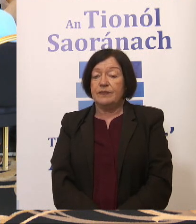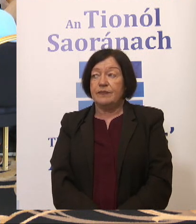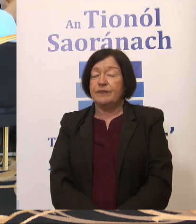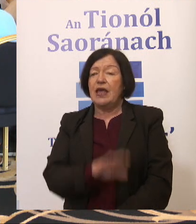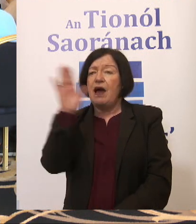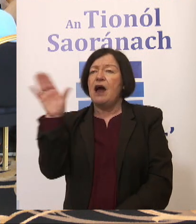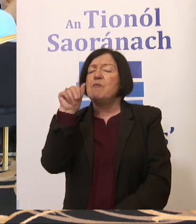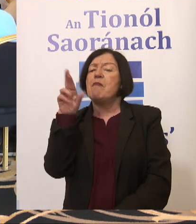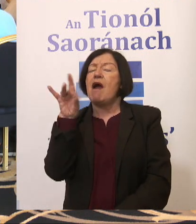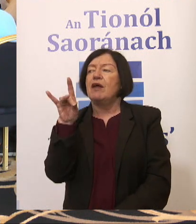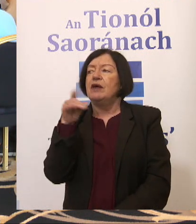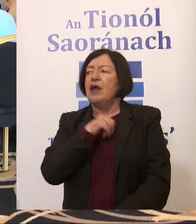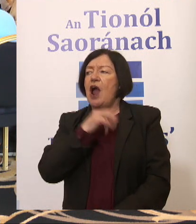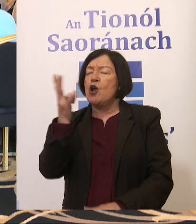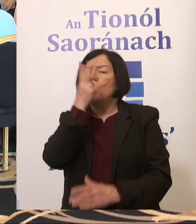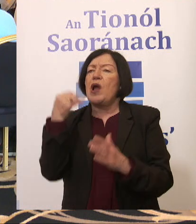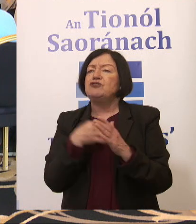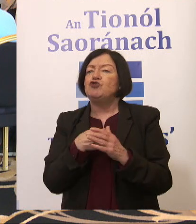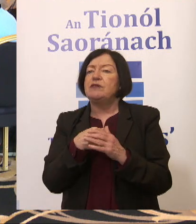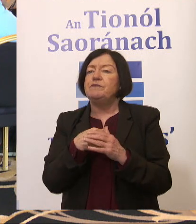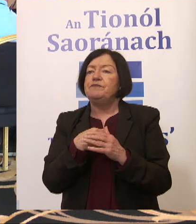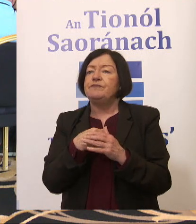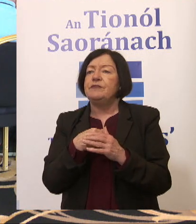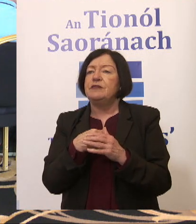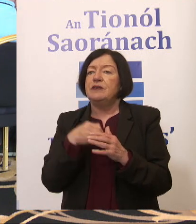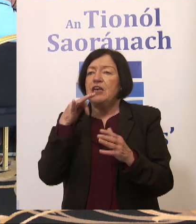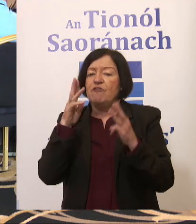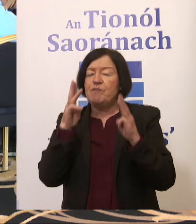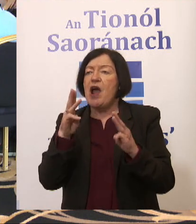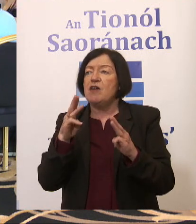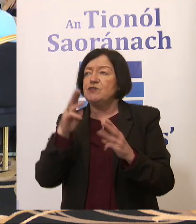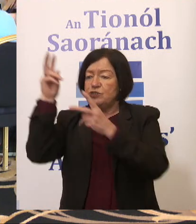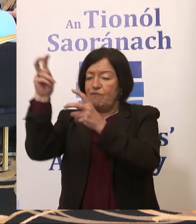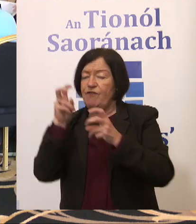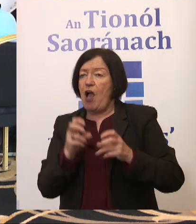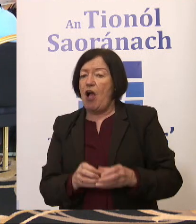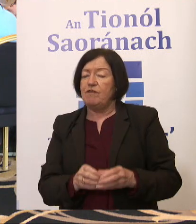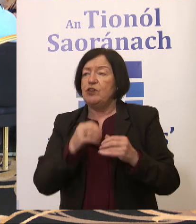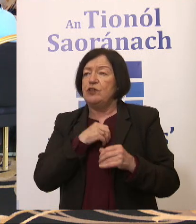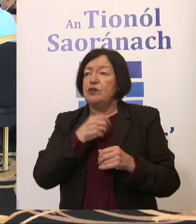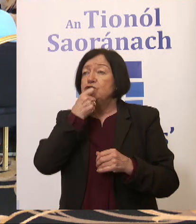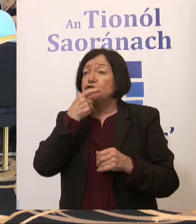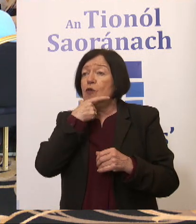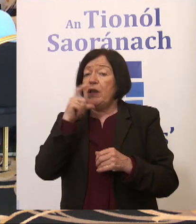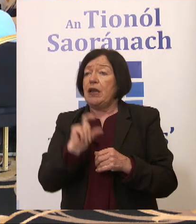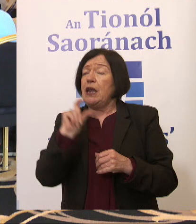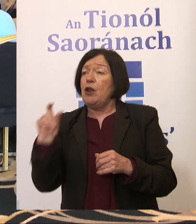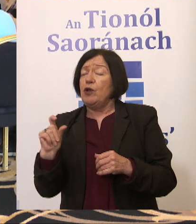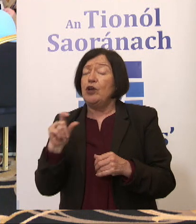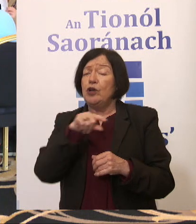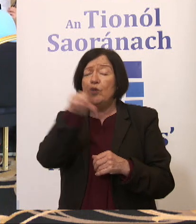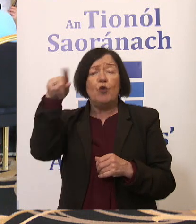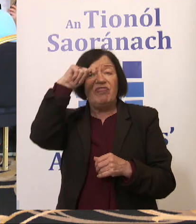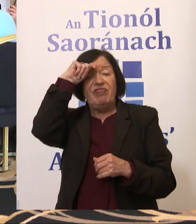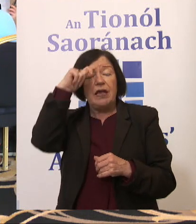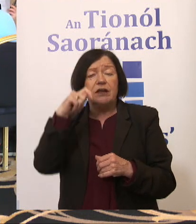Hi, Mark. Our question is, if powers were devolved to Dublin local authorities, do you